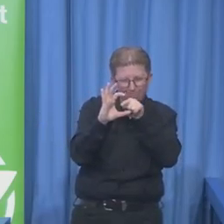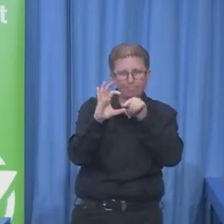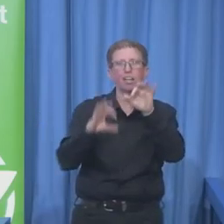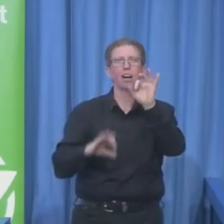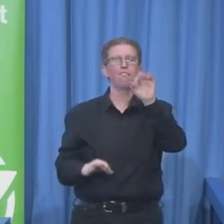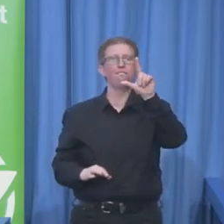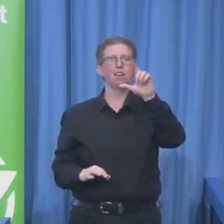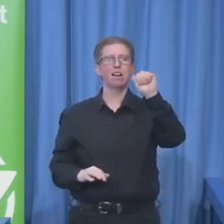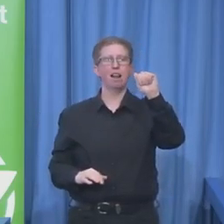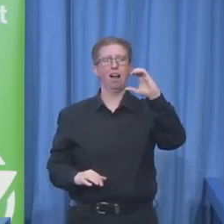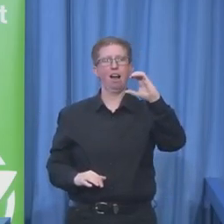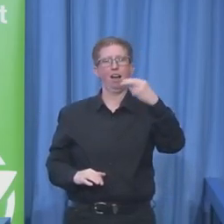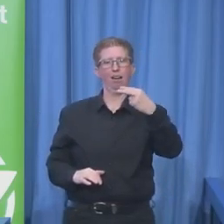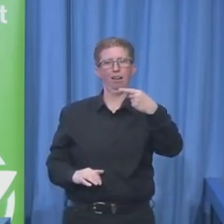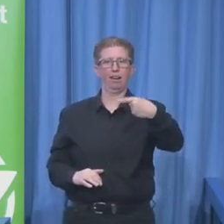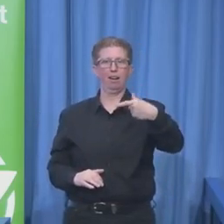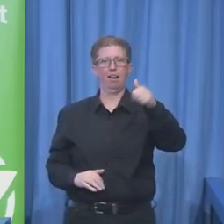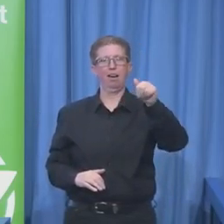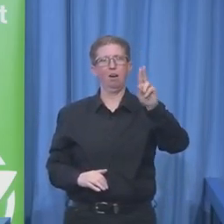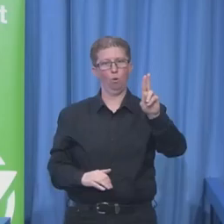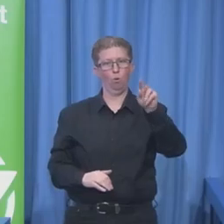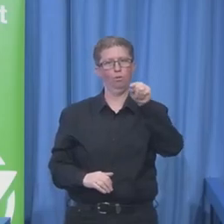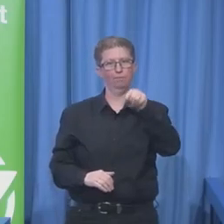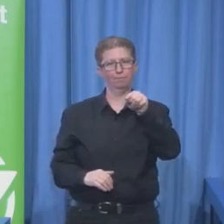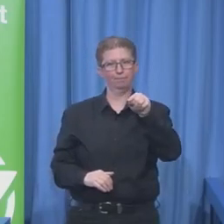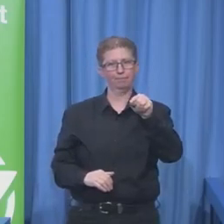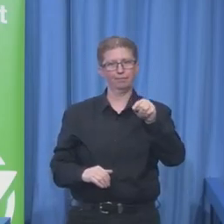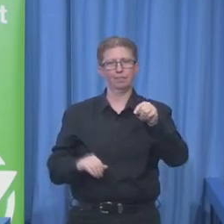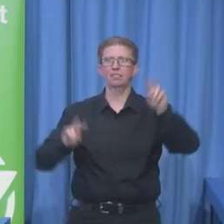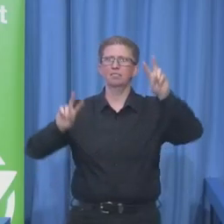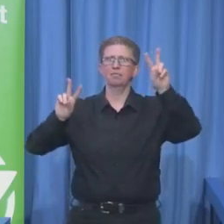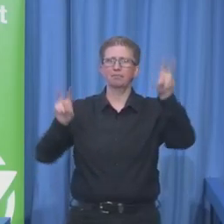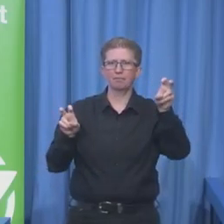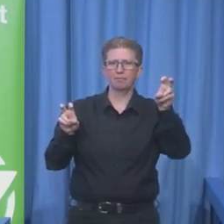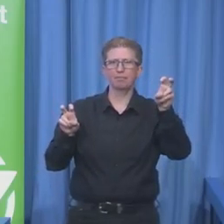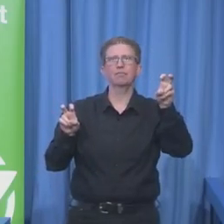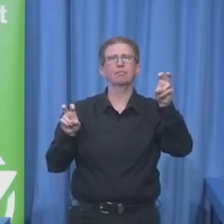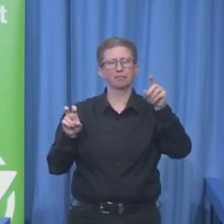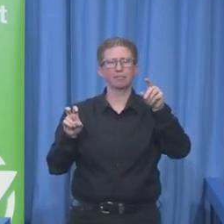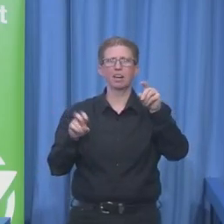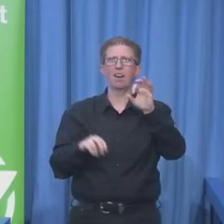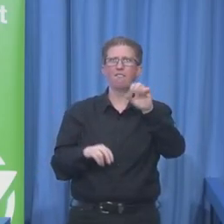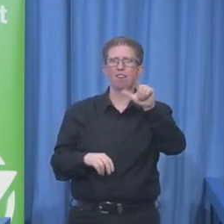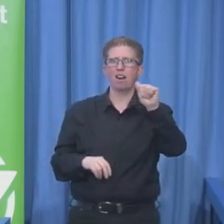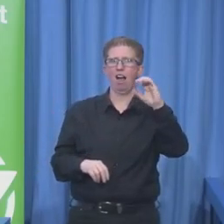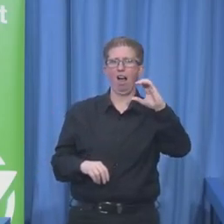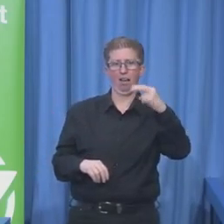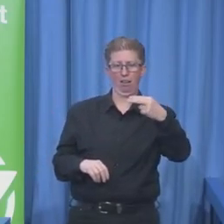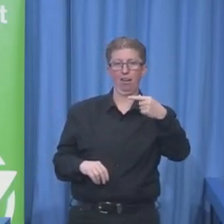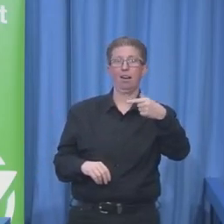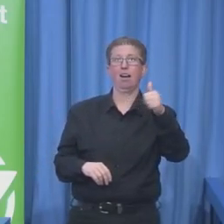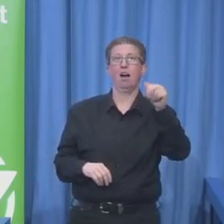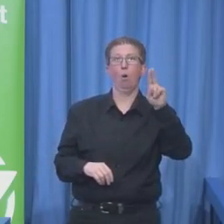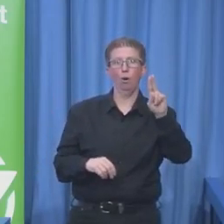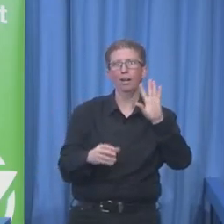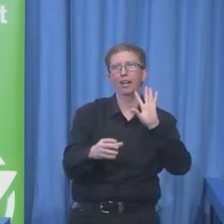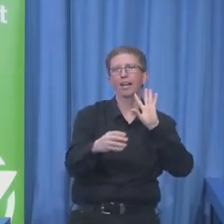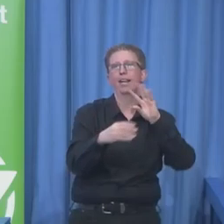Intellectual Disability in this region. In our region, usually work opportunities for persons with